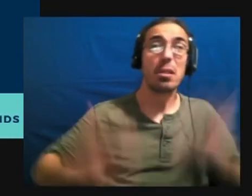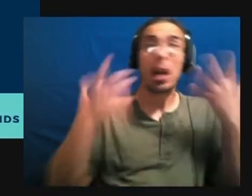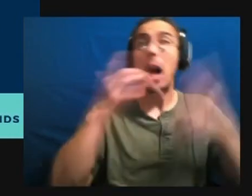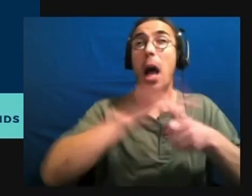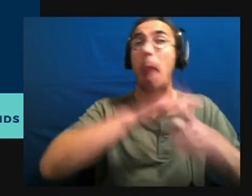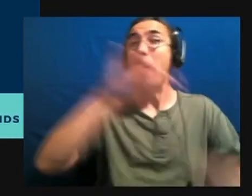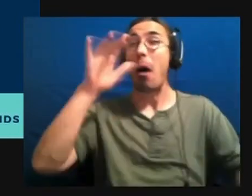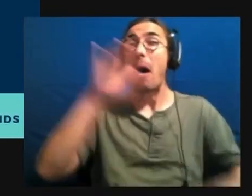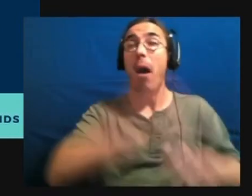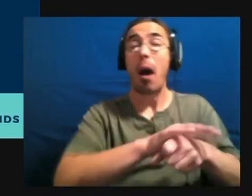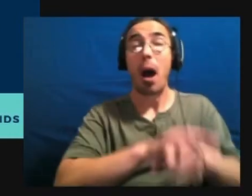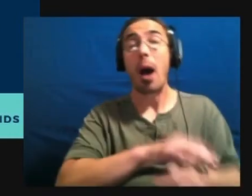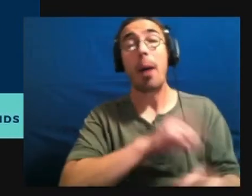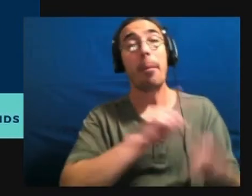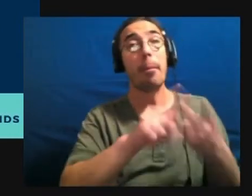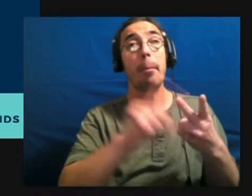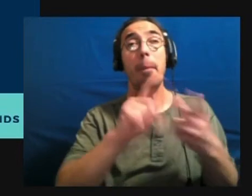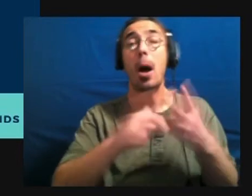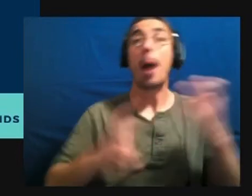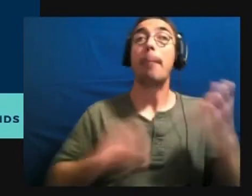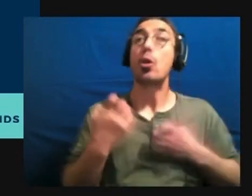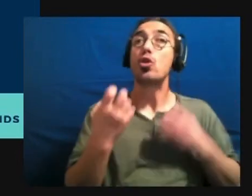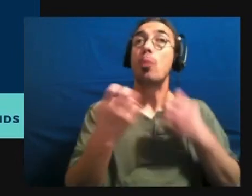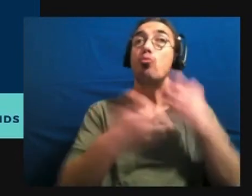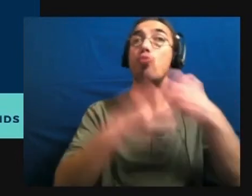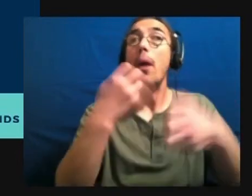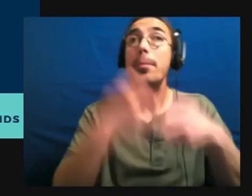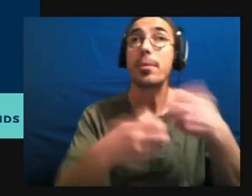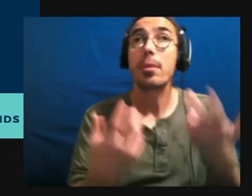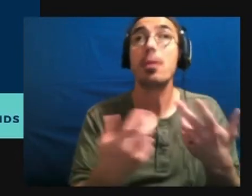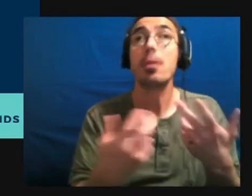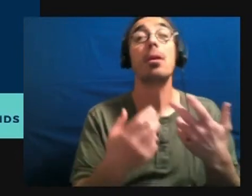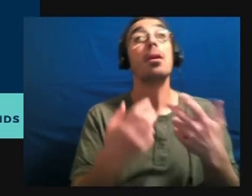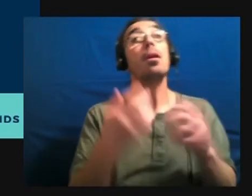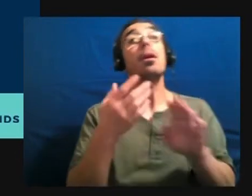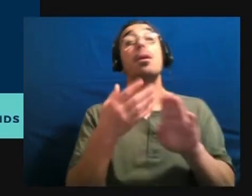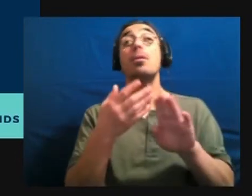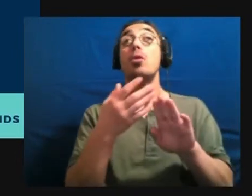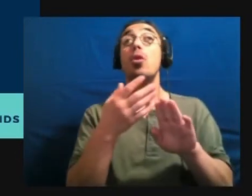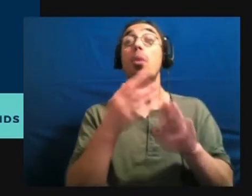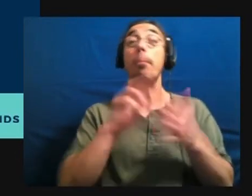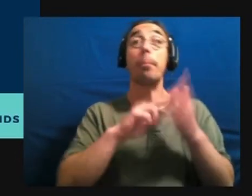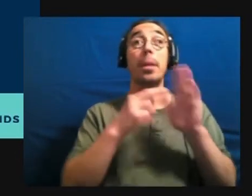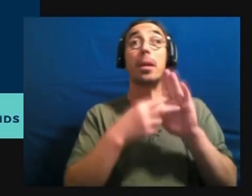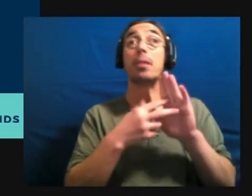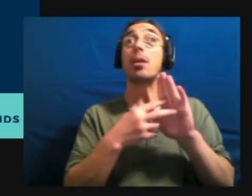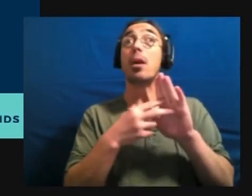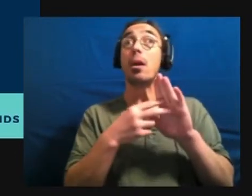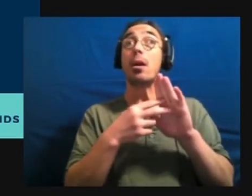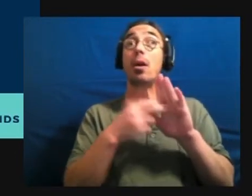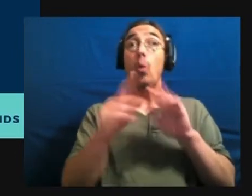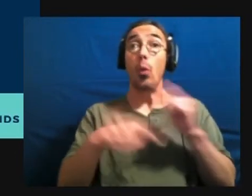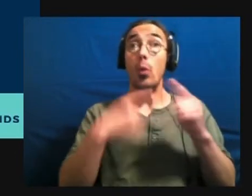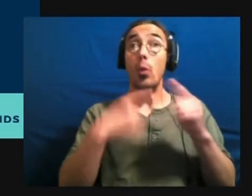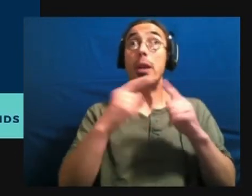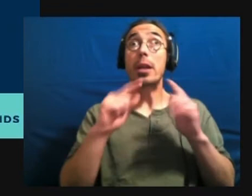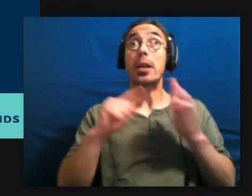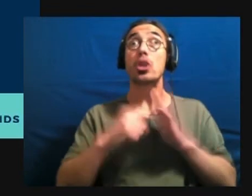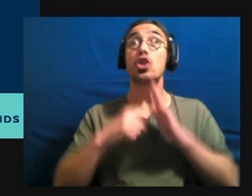emotional difficulties and some other things. So the sooner that we can get accessible communication into the